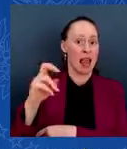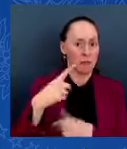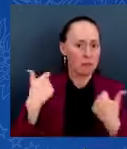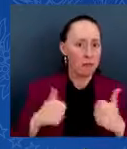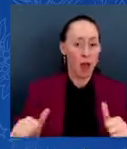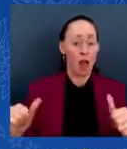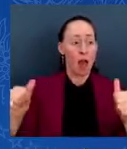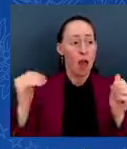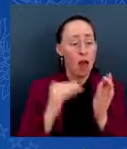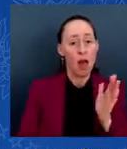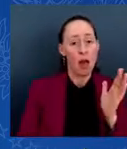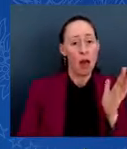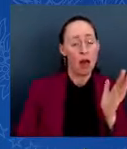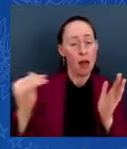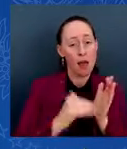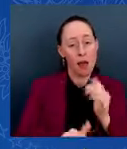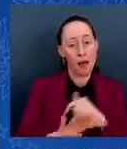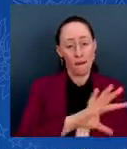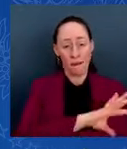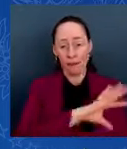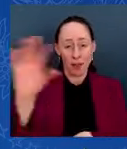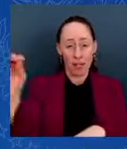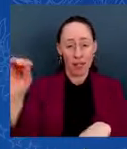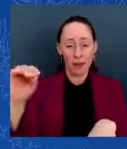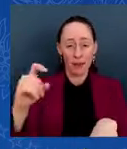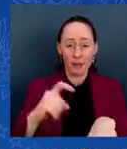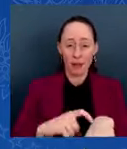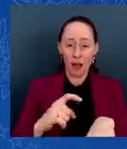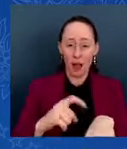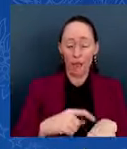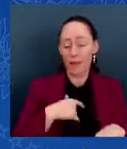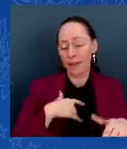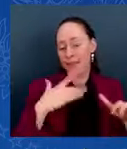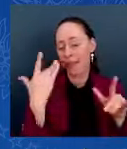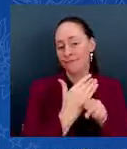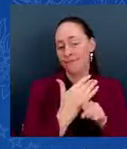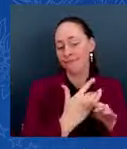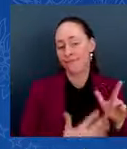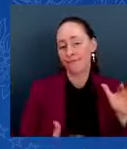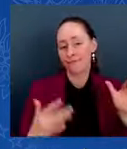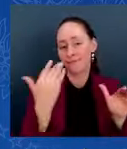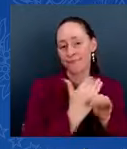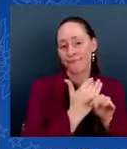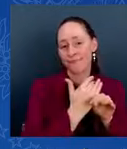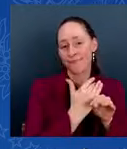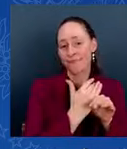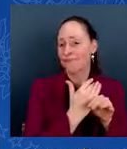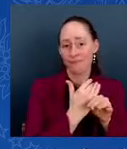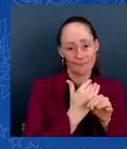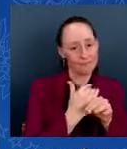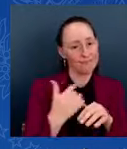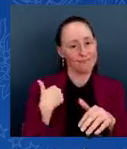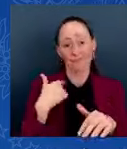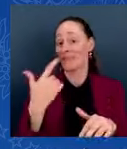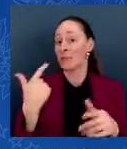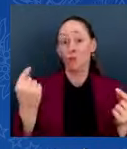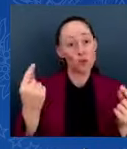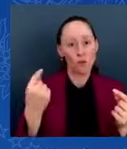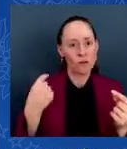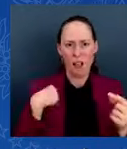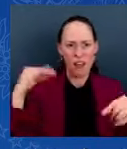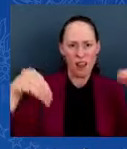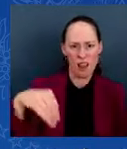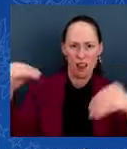them. Along the way, I made the Affordable Care Act even stronger, protecting a million more Americans